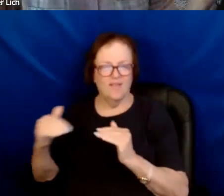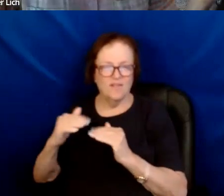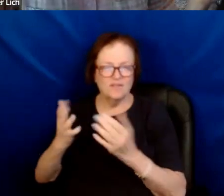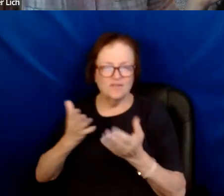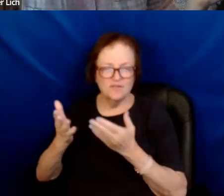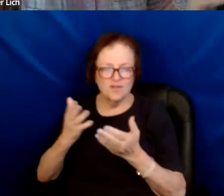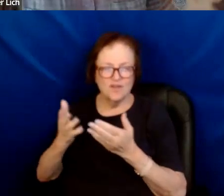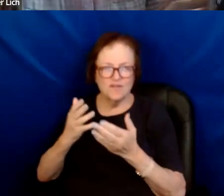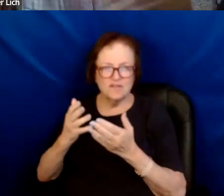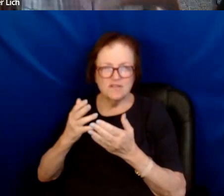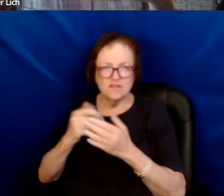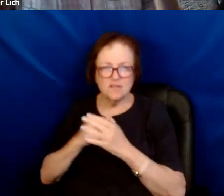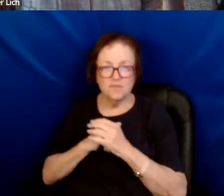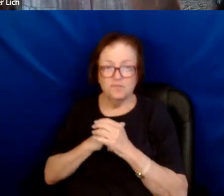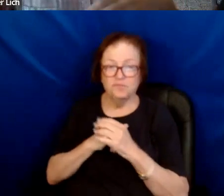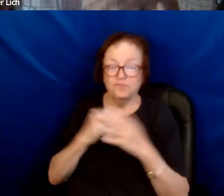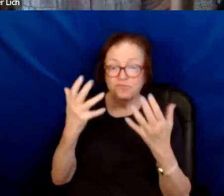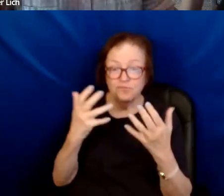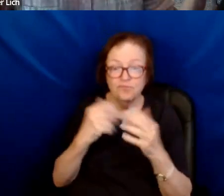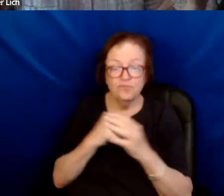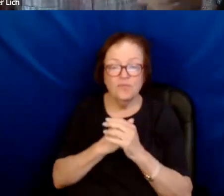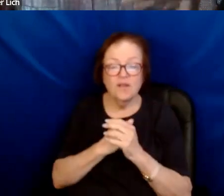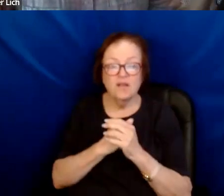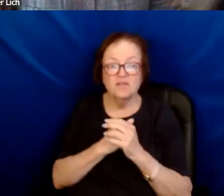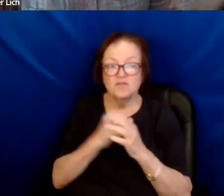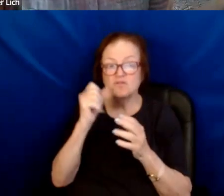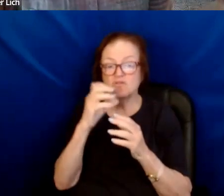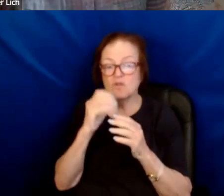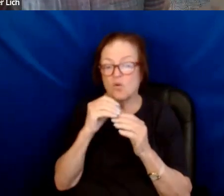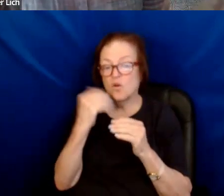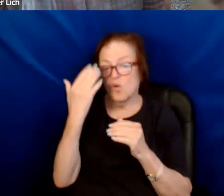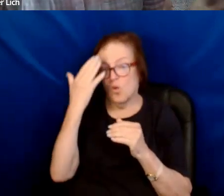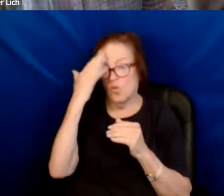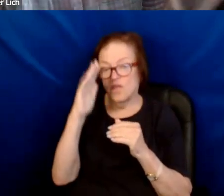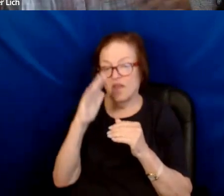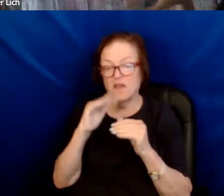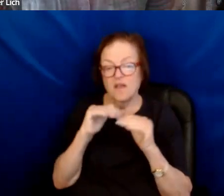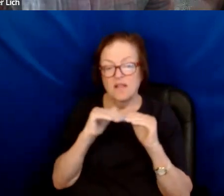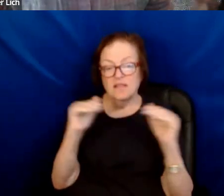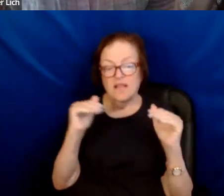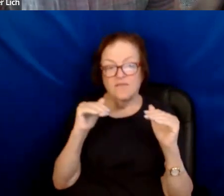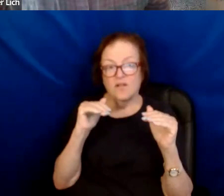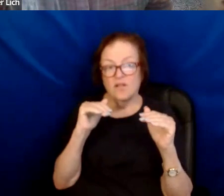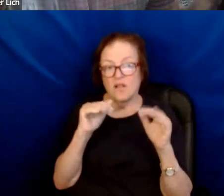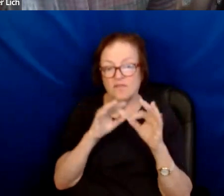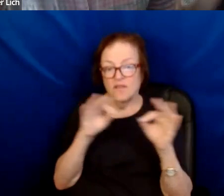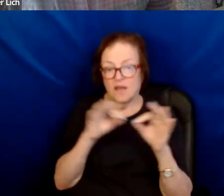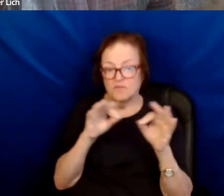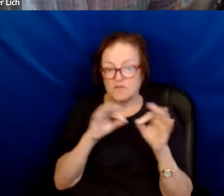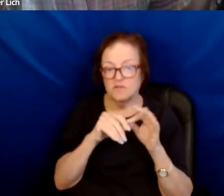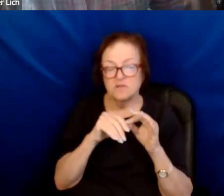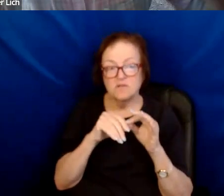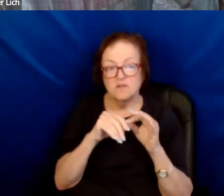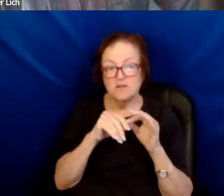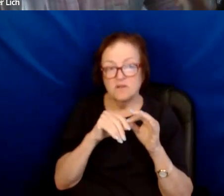of our ACT team, I'm hearing over and over, ACT teams, mobile crisis, the partial hospitalization, we're seeing more and more